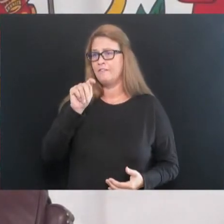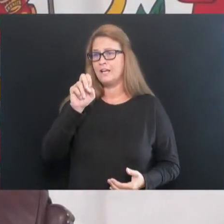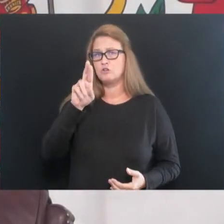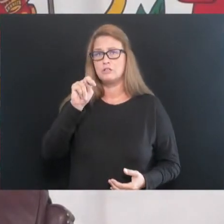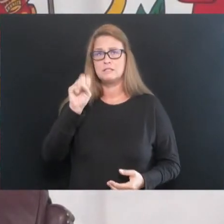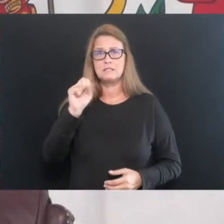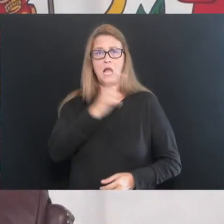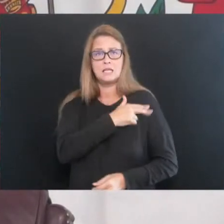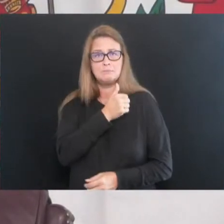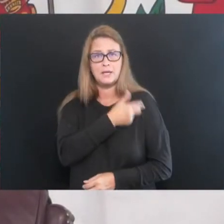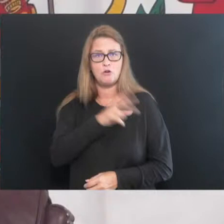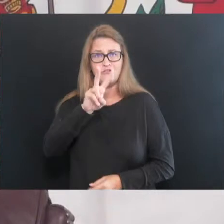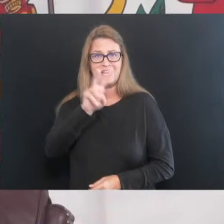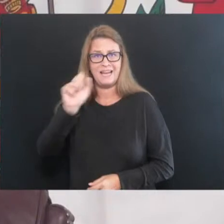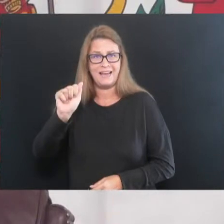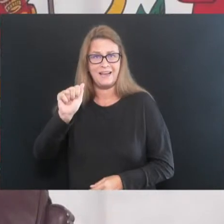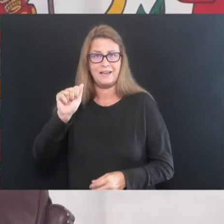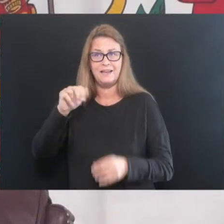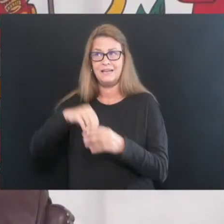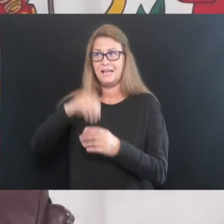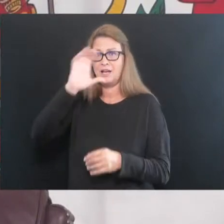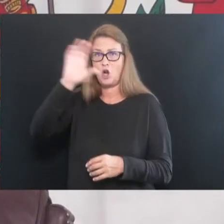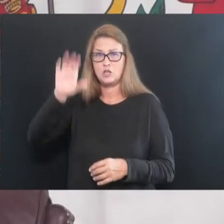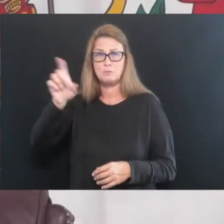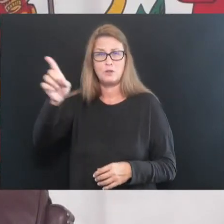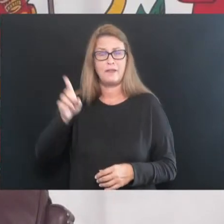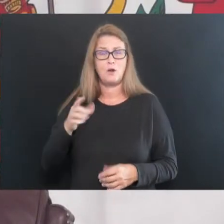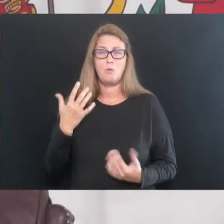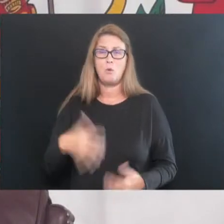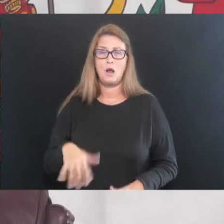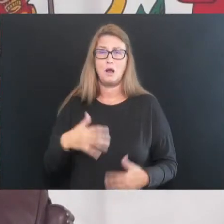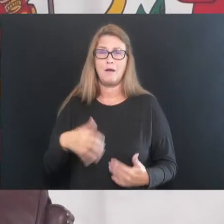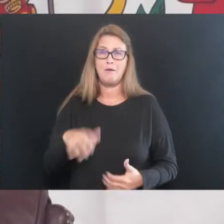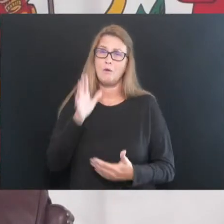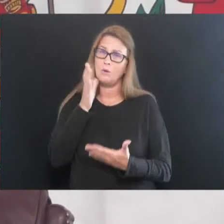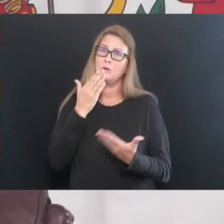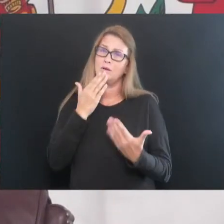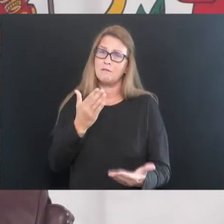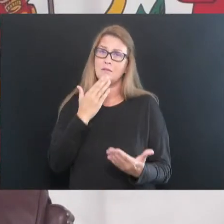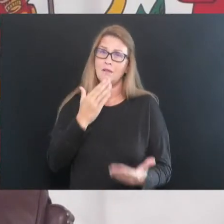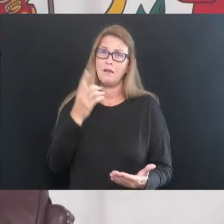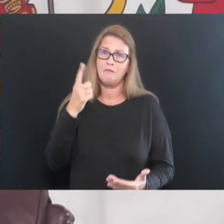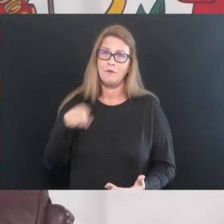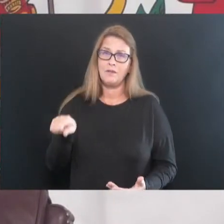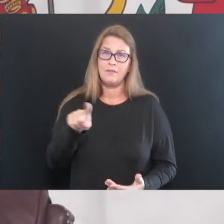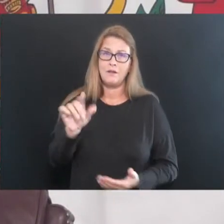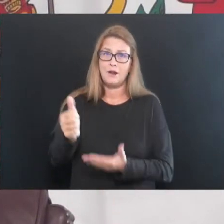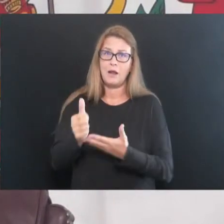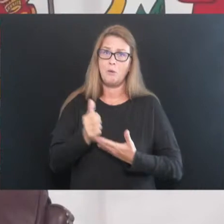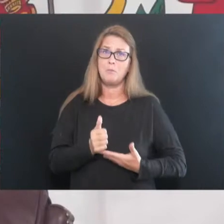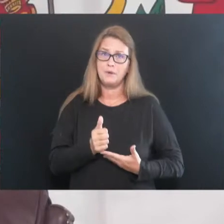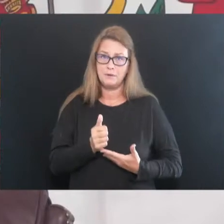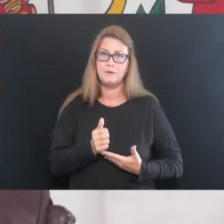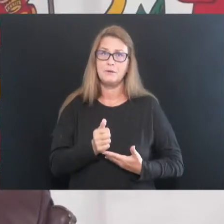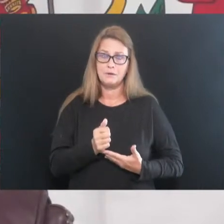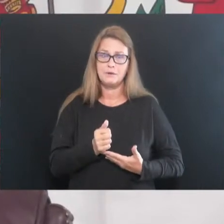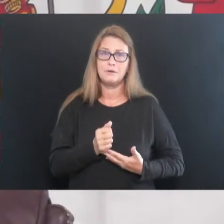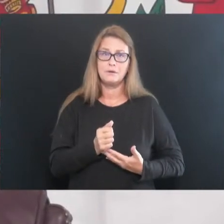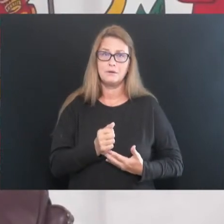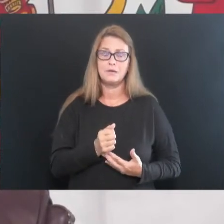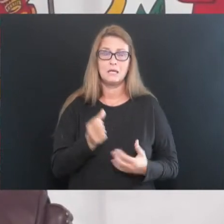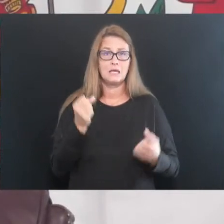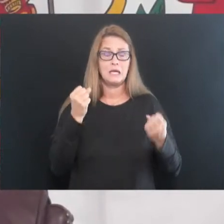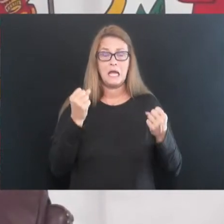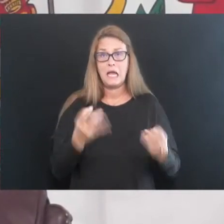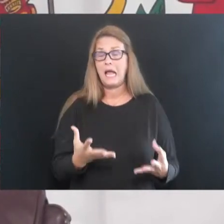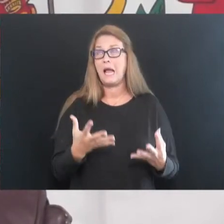hospital in Clarksburg. That's we should absolutely, again, I don't know how many times